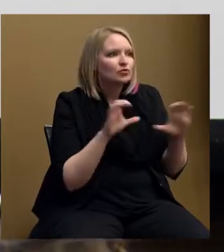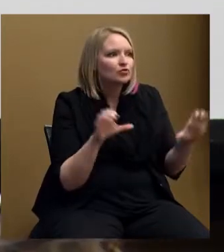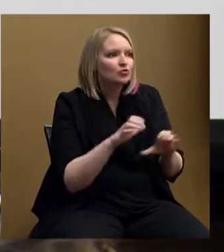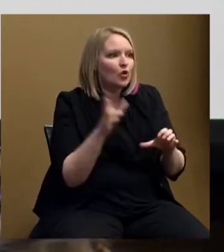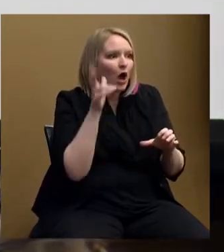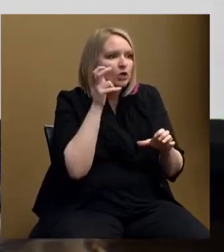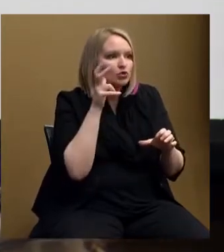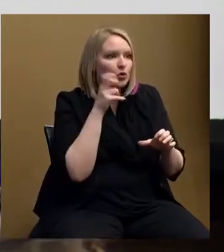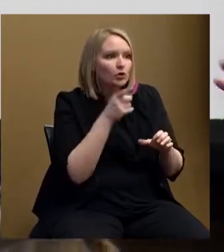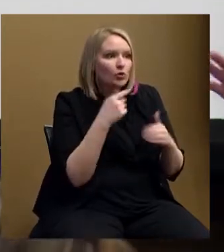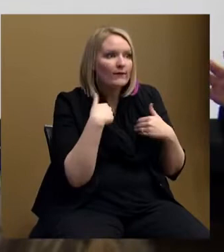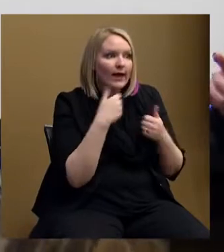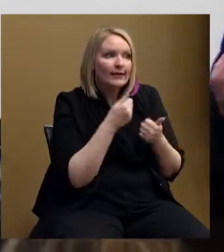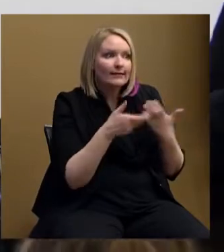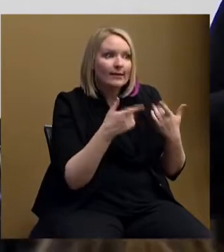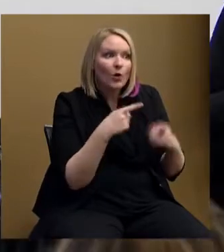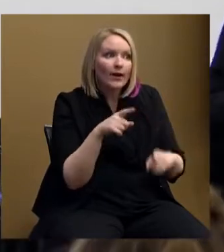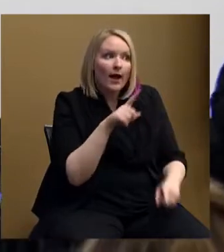going on?